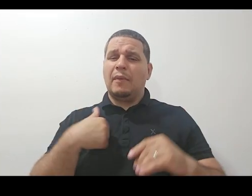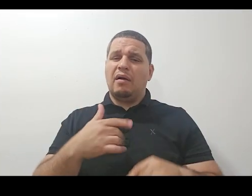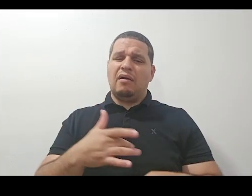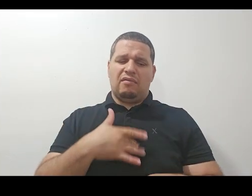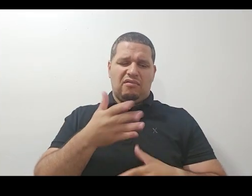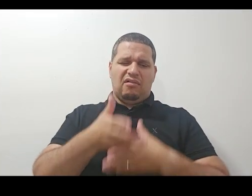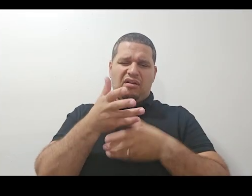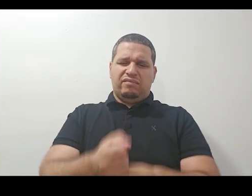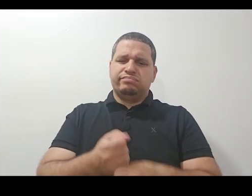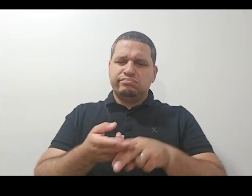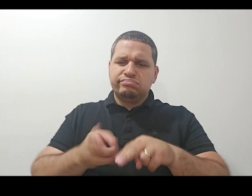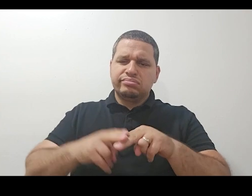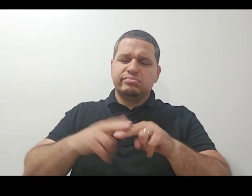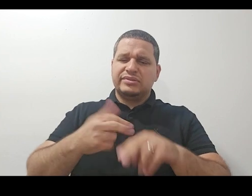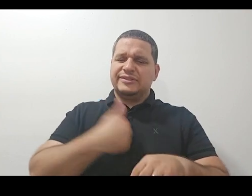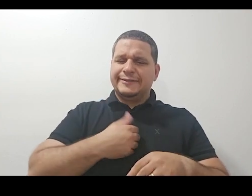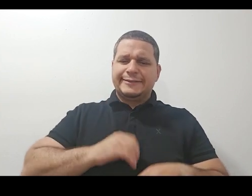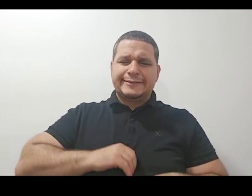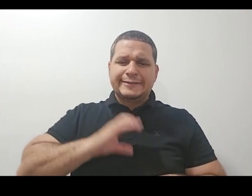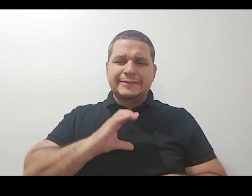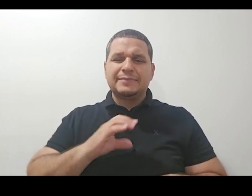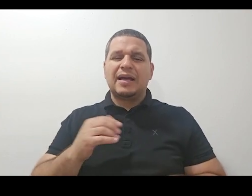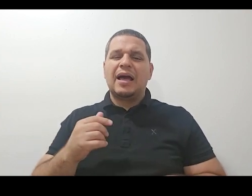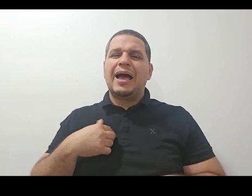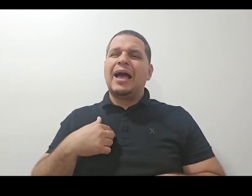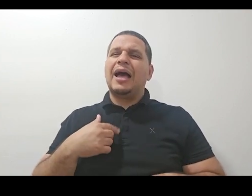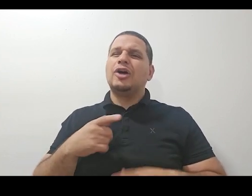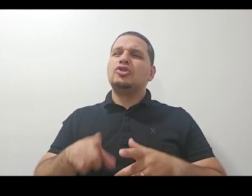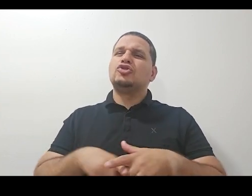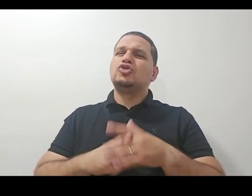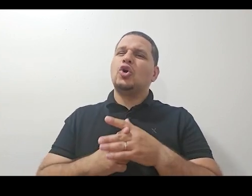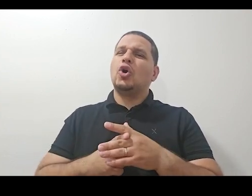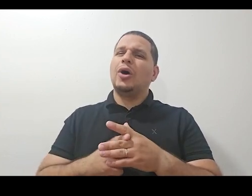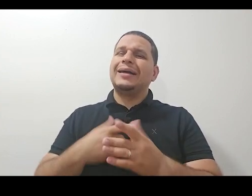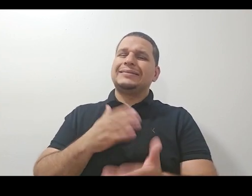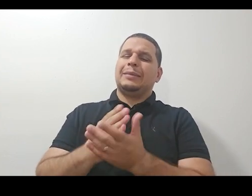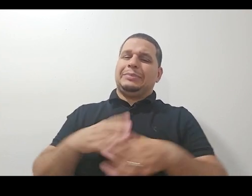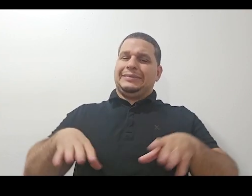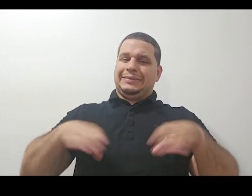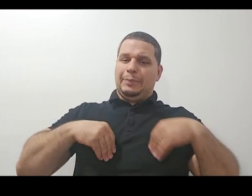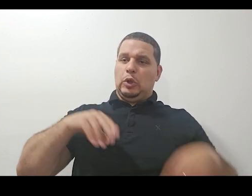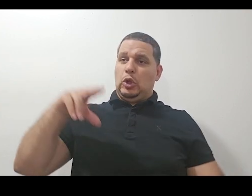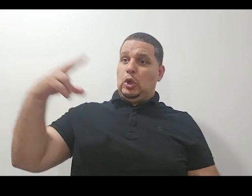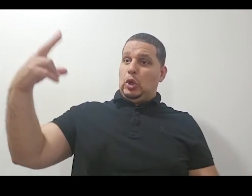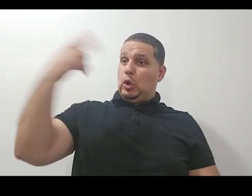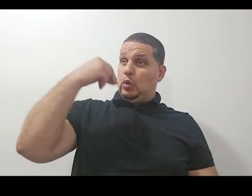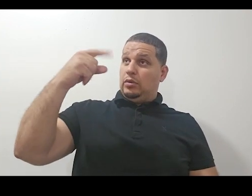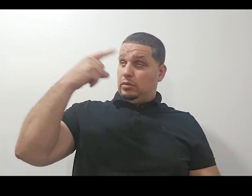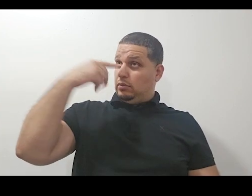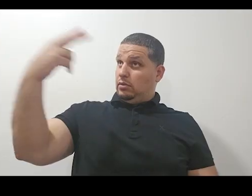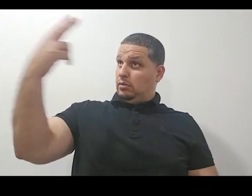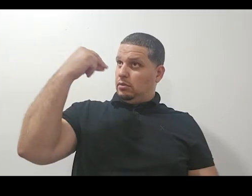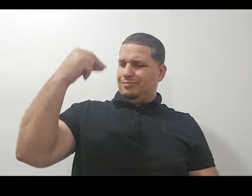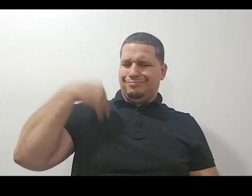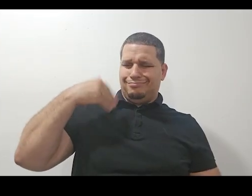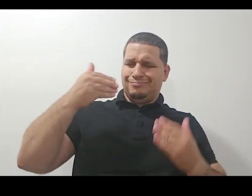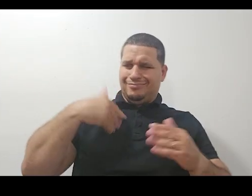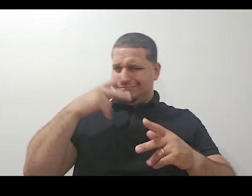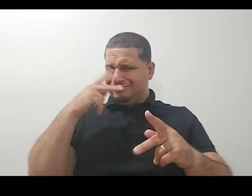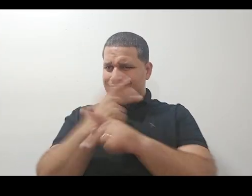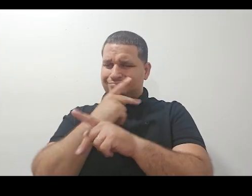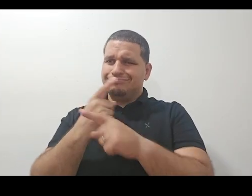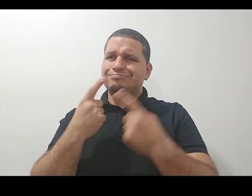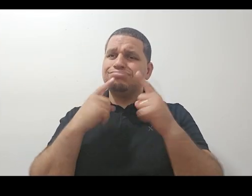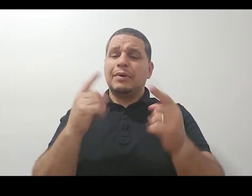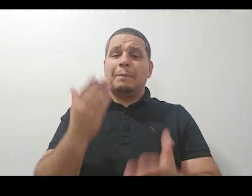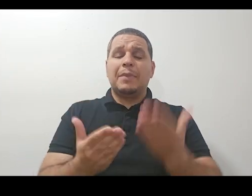confidence, my self-esteem. I stopped accepting no. And if there's something that people say I can't do, I figure